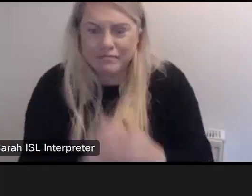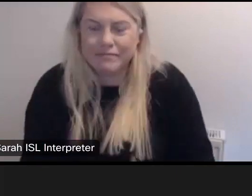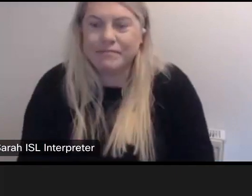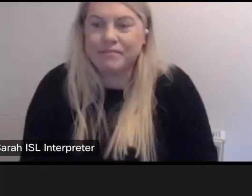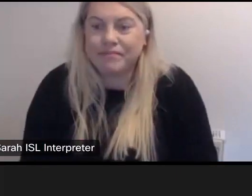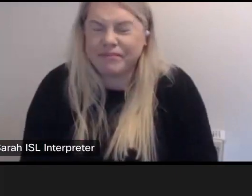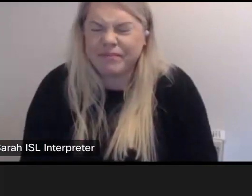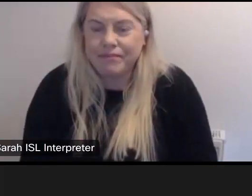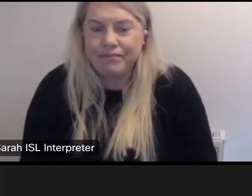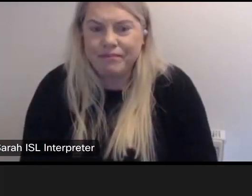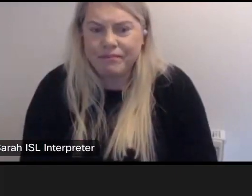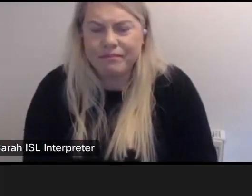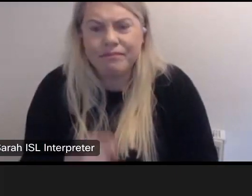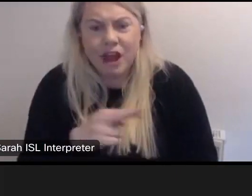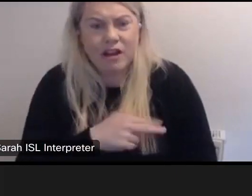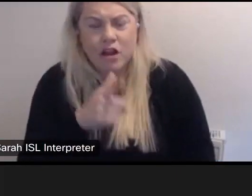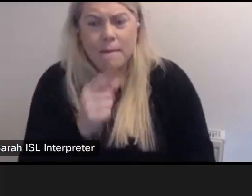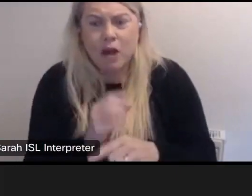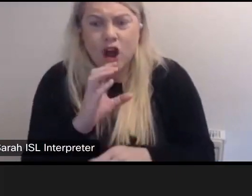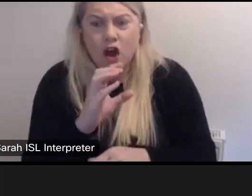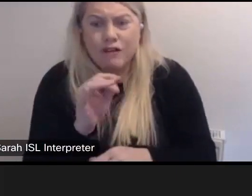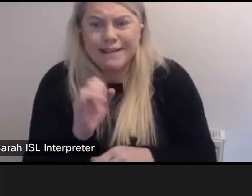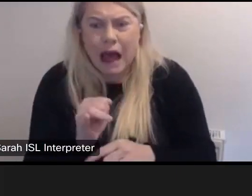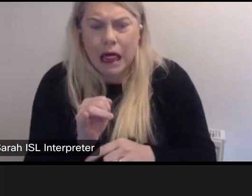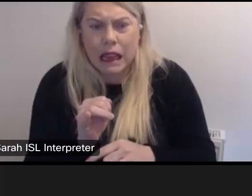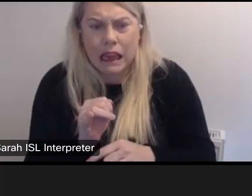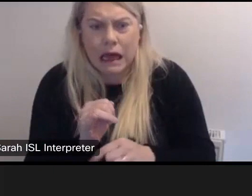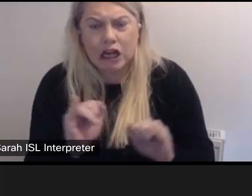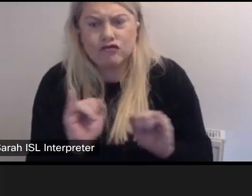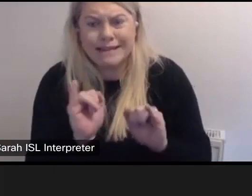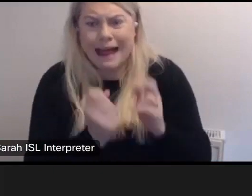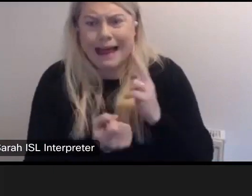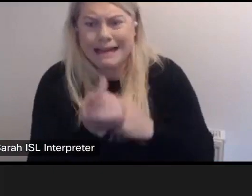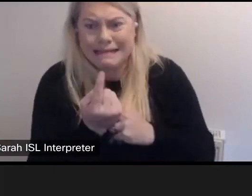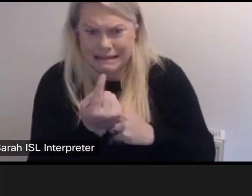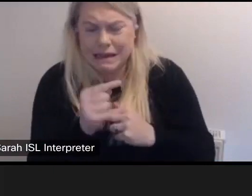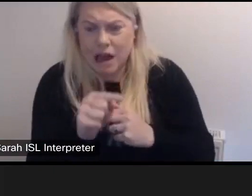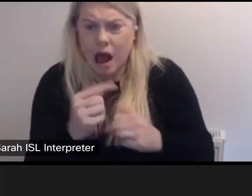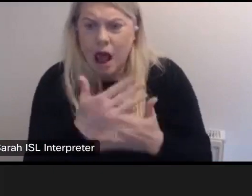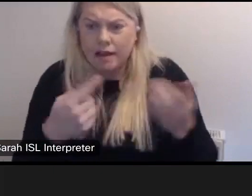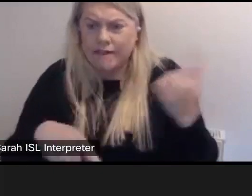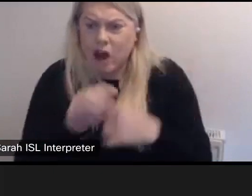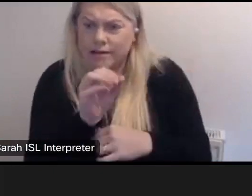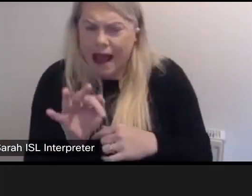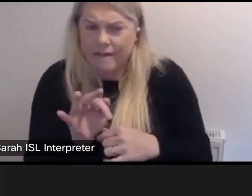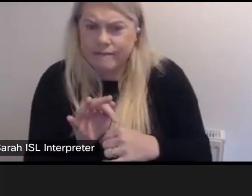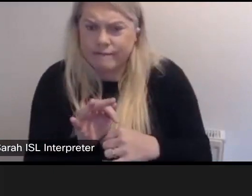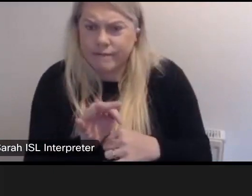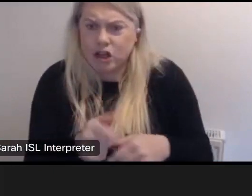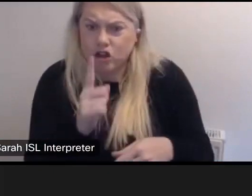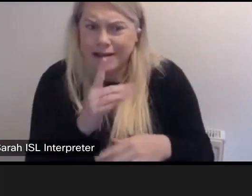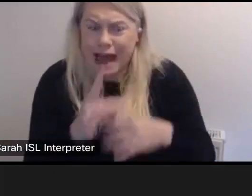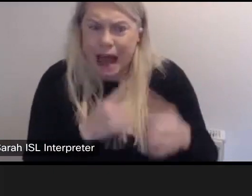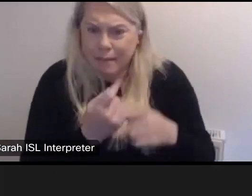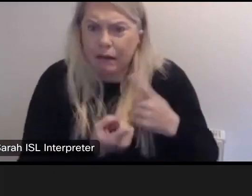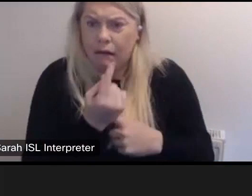It's in particular that critical incident piece, because a lot of our staff deal with very serious incidents that might be rare. So it's